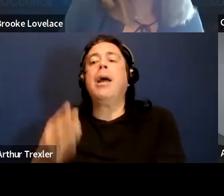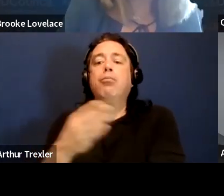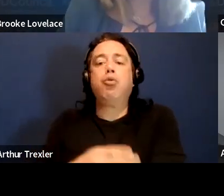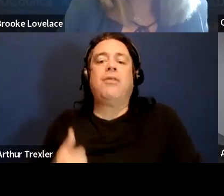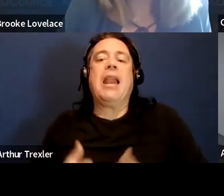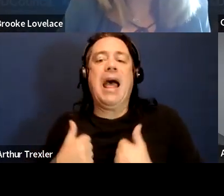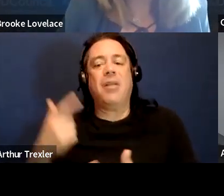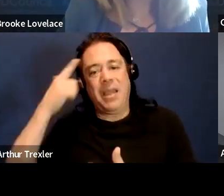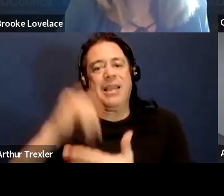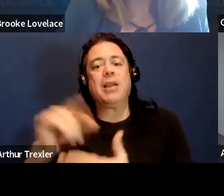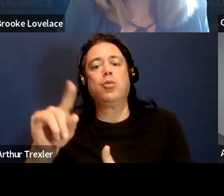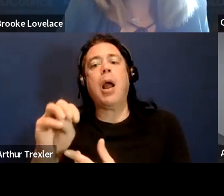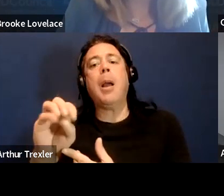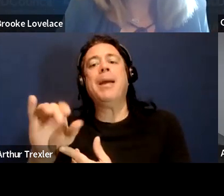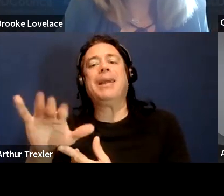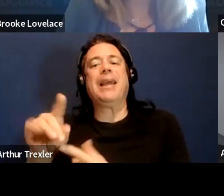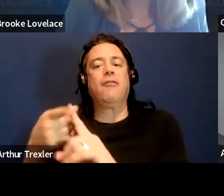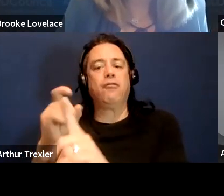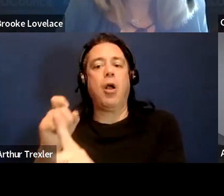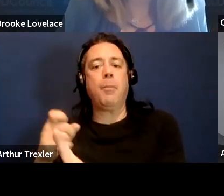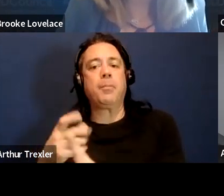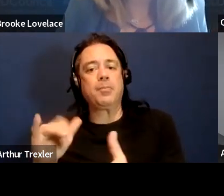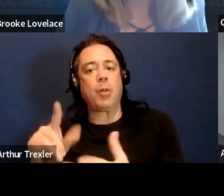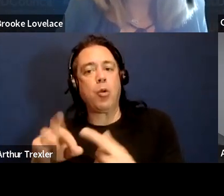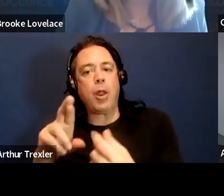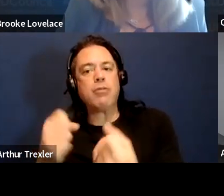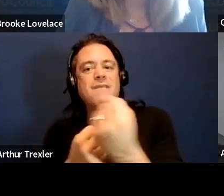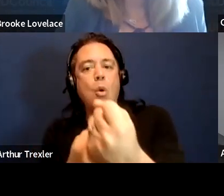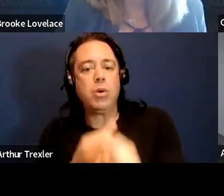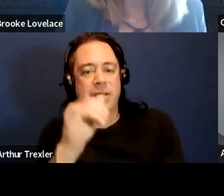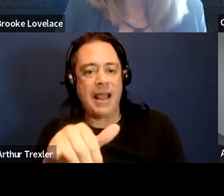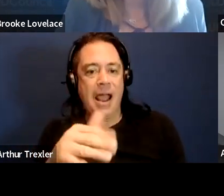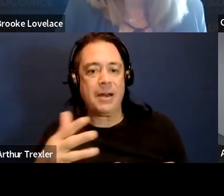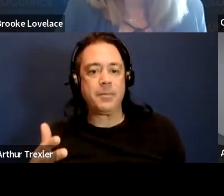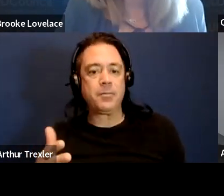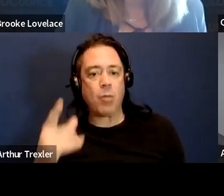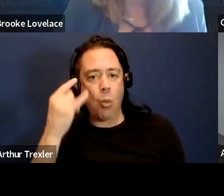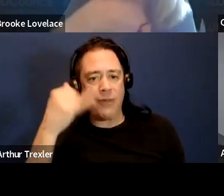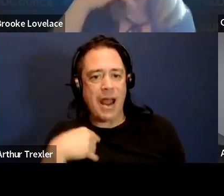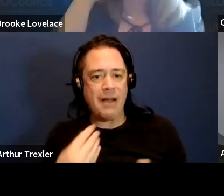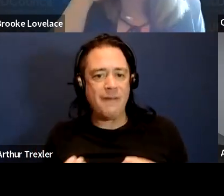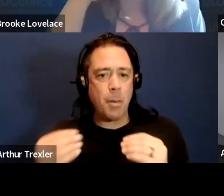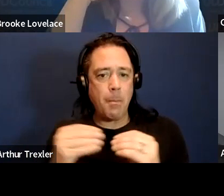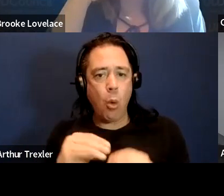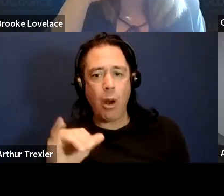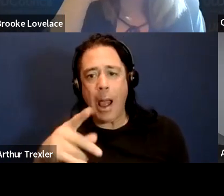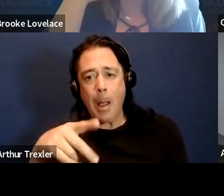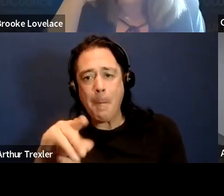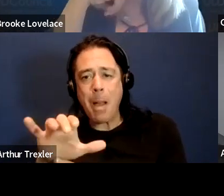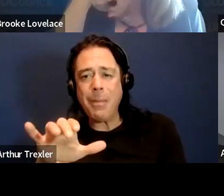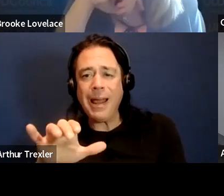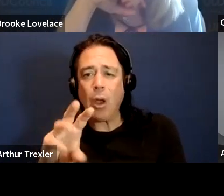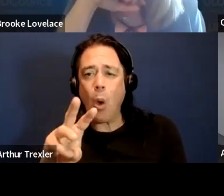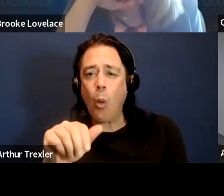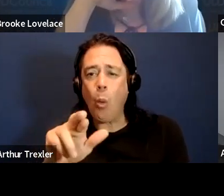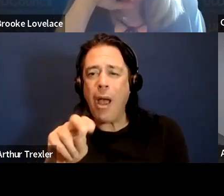and want to reinforce that. And so I'm just wondering if, you know, if there's more of like a public awareness campaign or